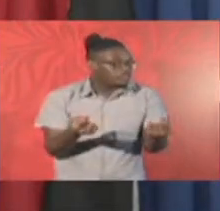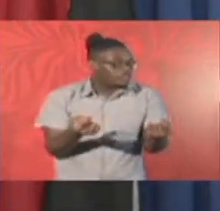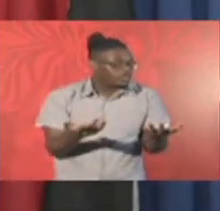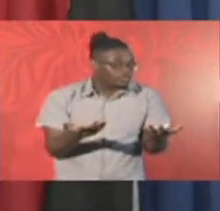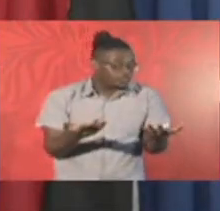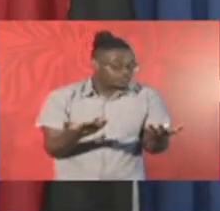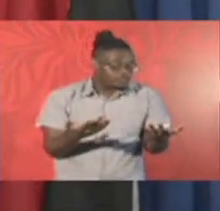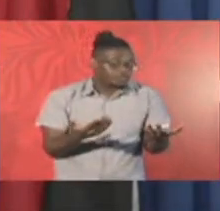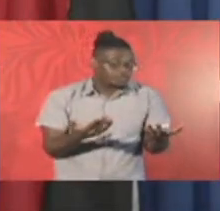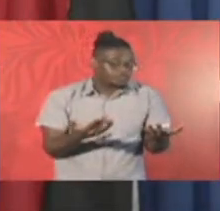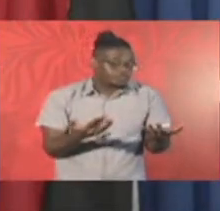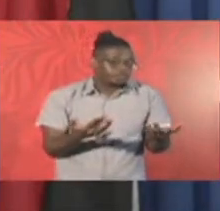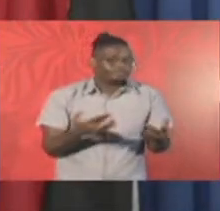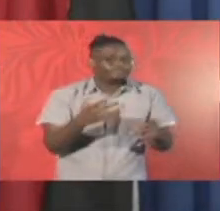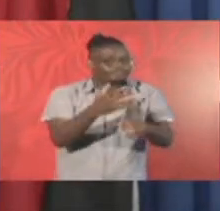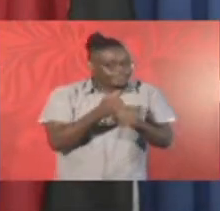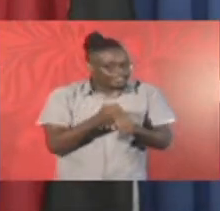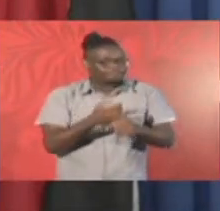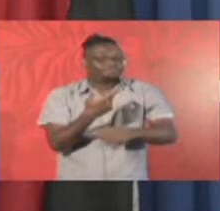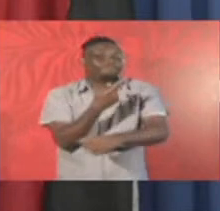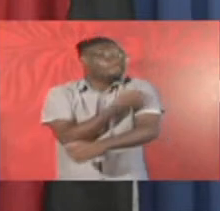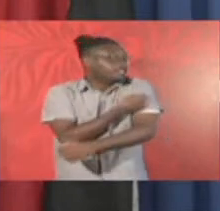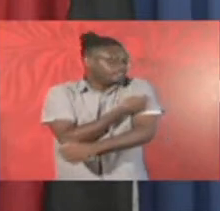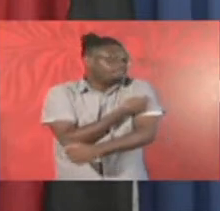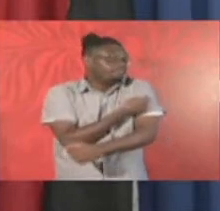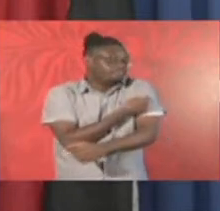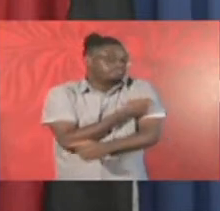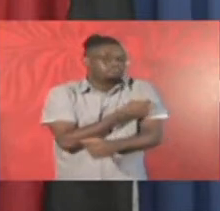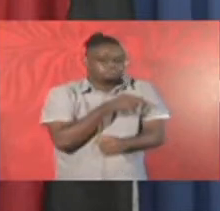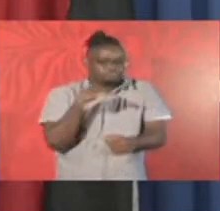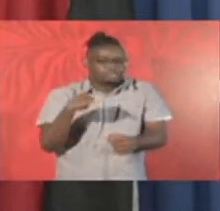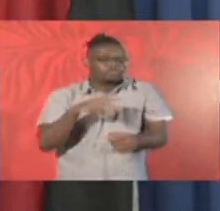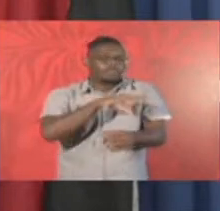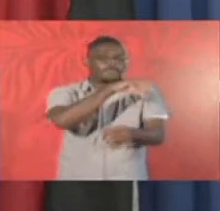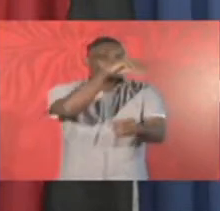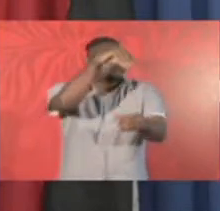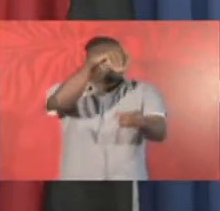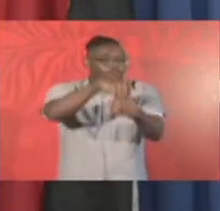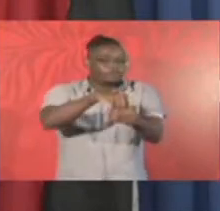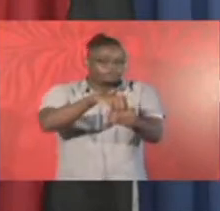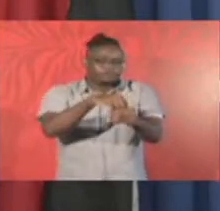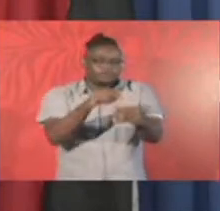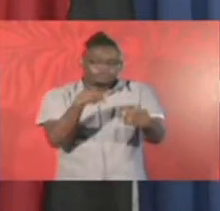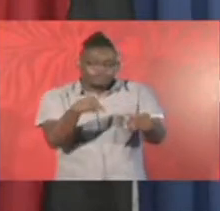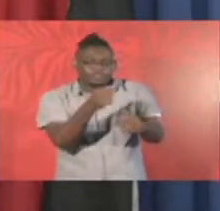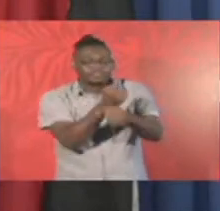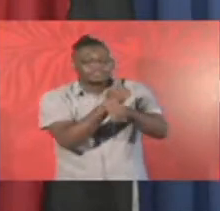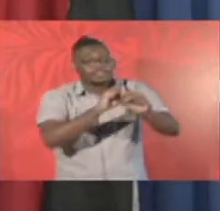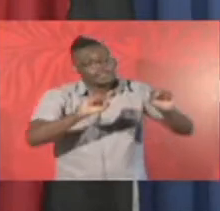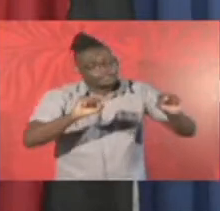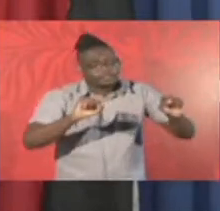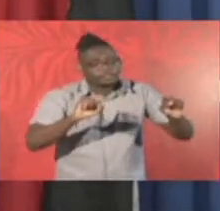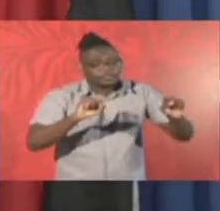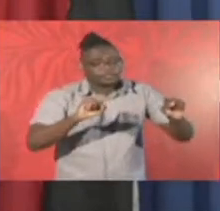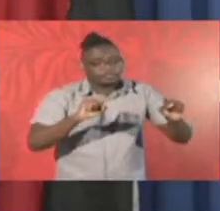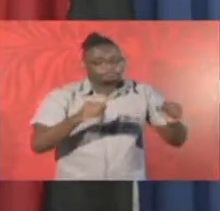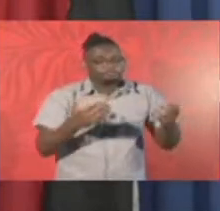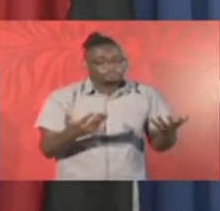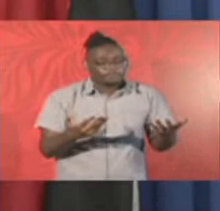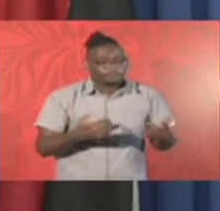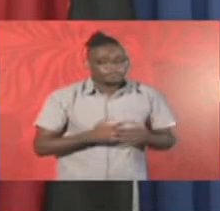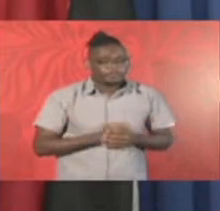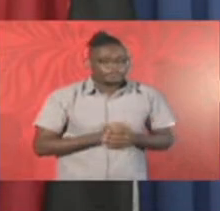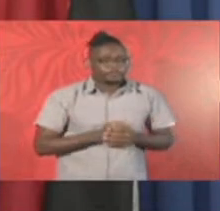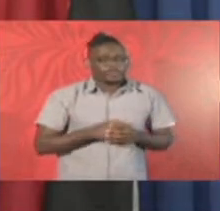get vaccinated and be a part of the vaccinated population as against being a nation that is largely